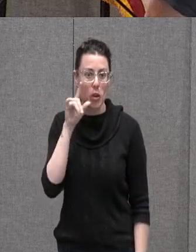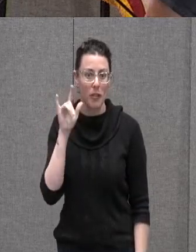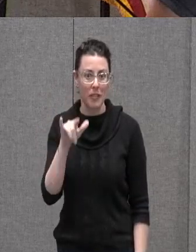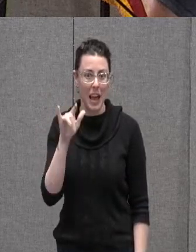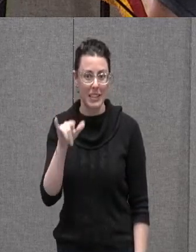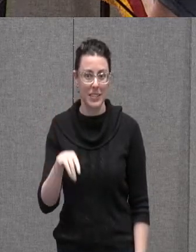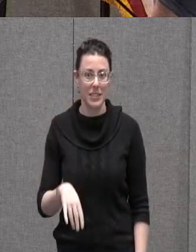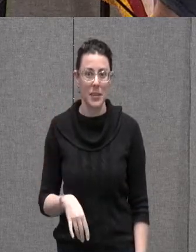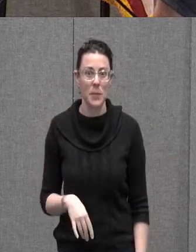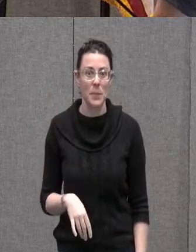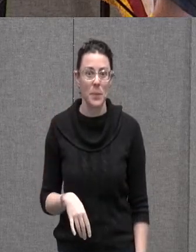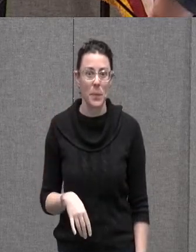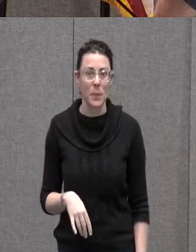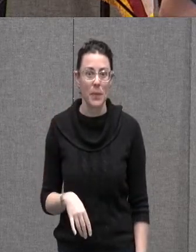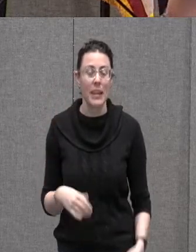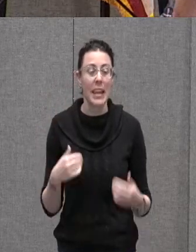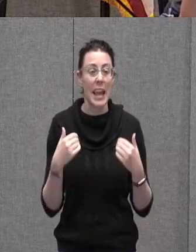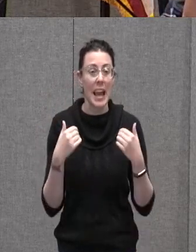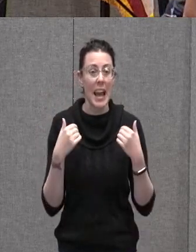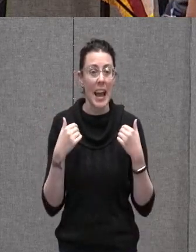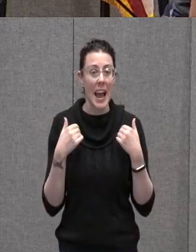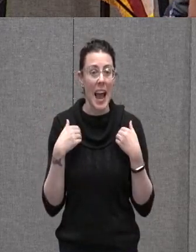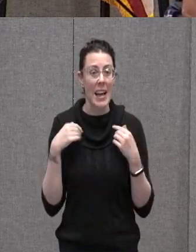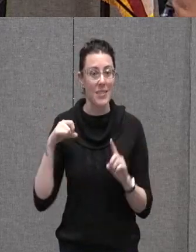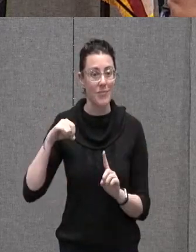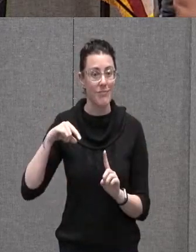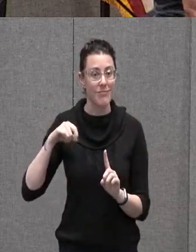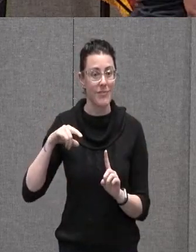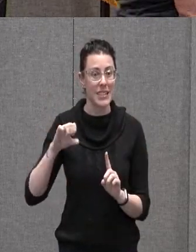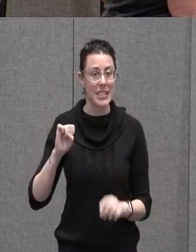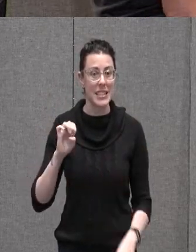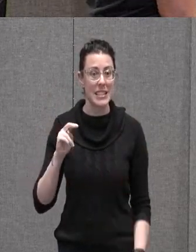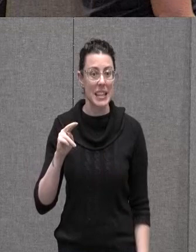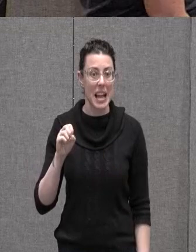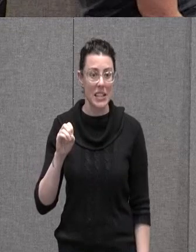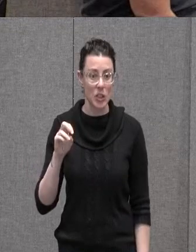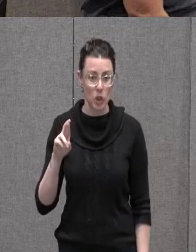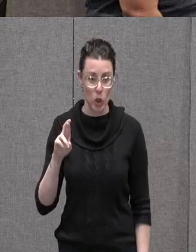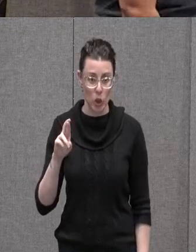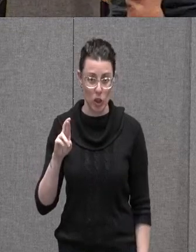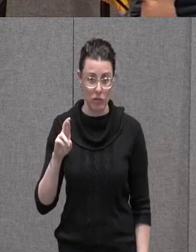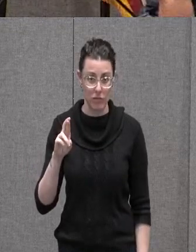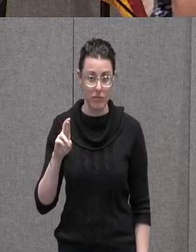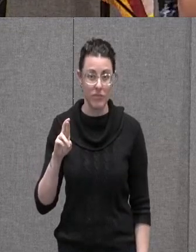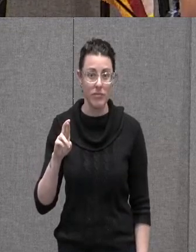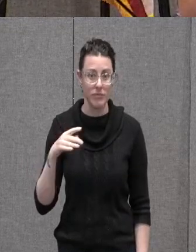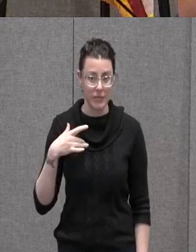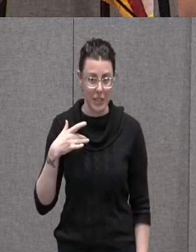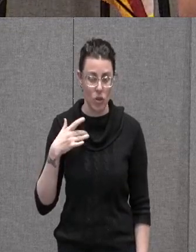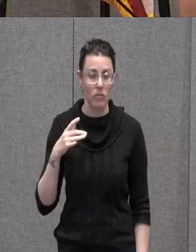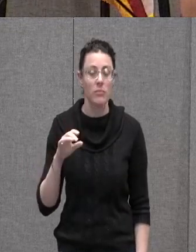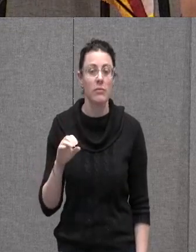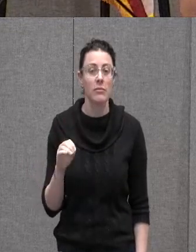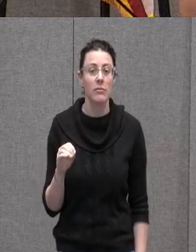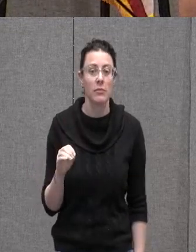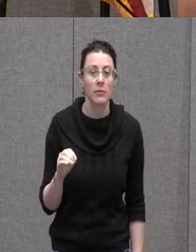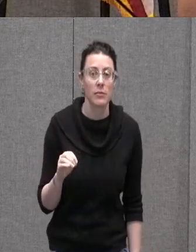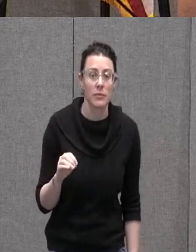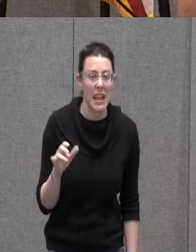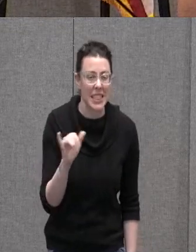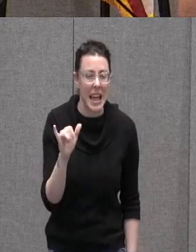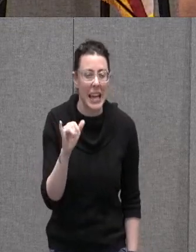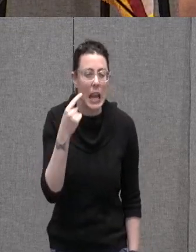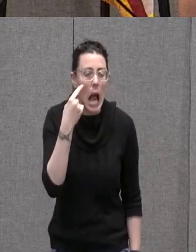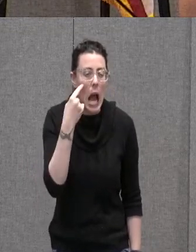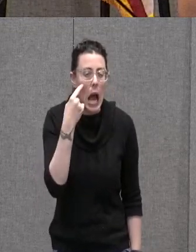Oh, I'm sorry. It has a sensor. So that's like its eye. It's That's very its much sensor, like yeah. its eye. And then what other type